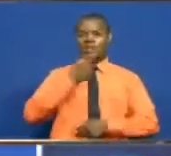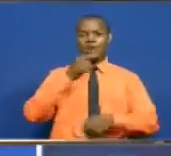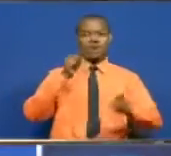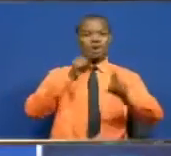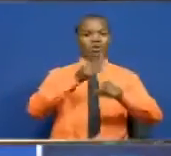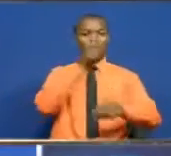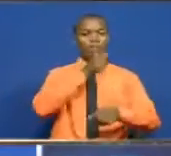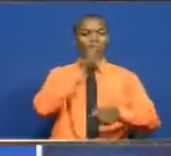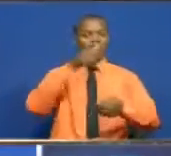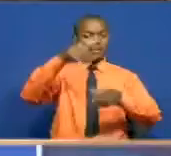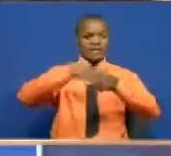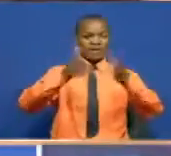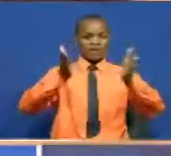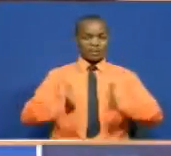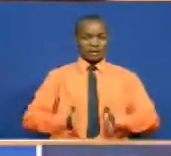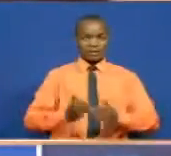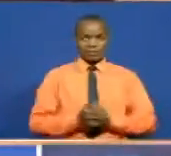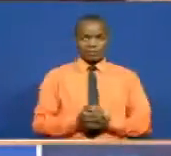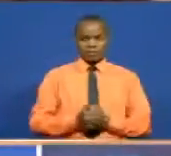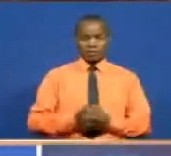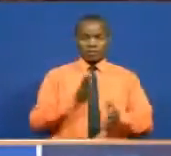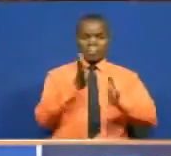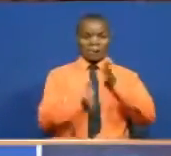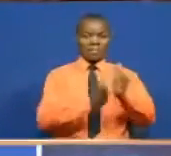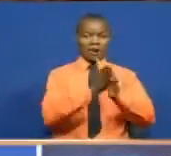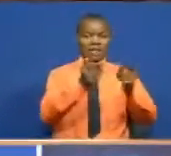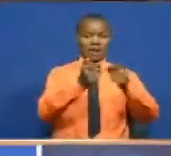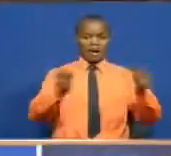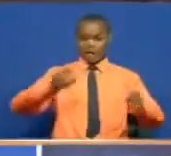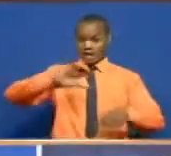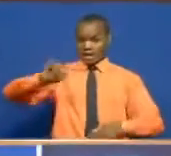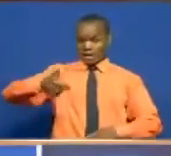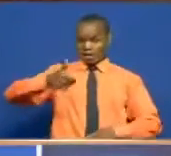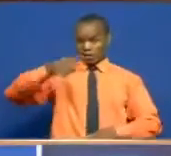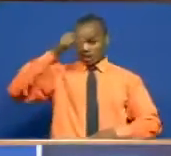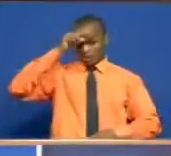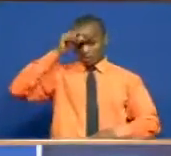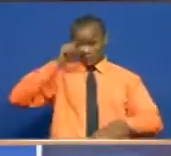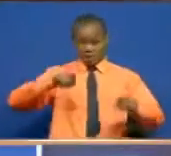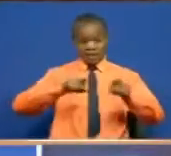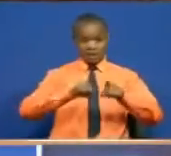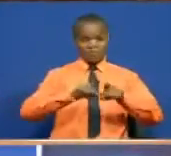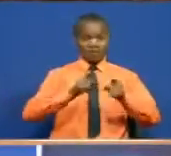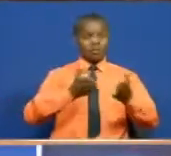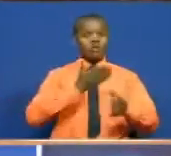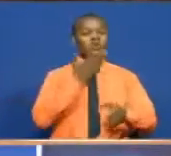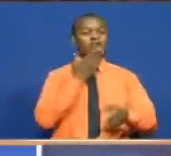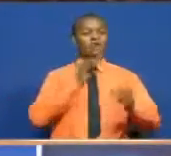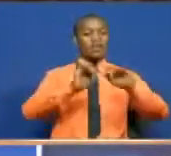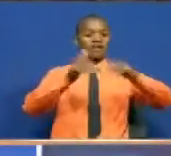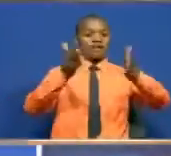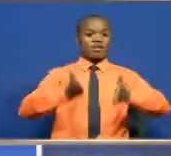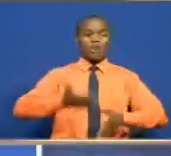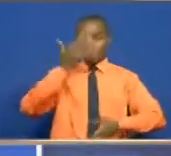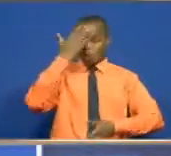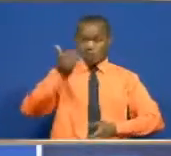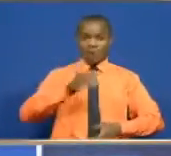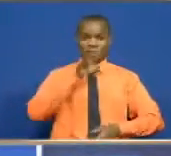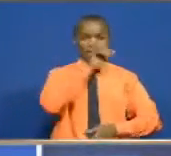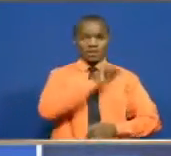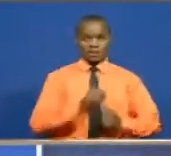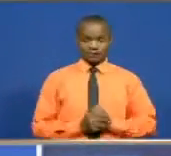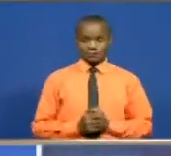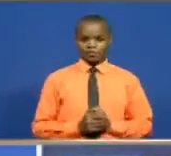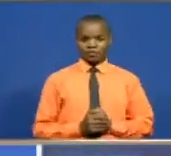investors. The plan is facing resistance from county government and sugar farmers who claim they stand to lose in the process. The 5